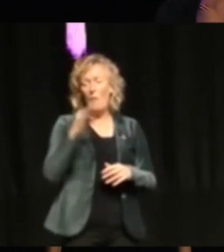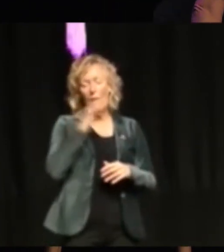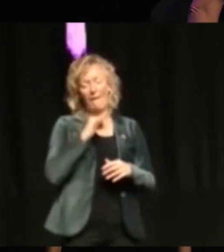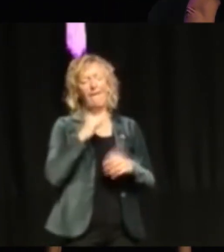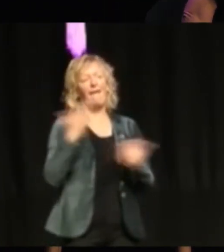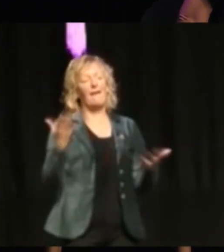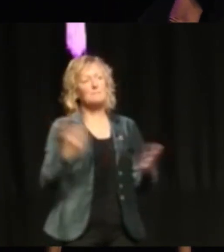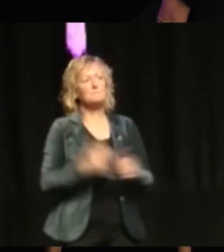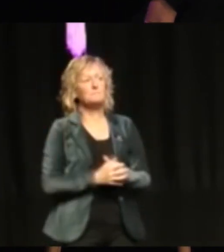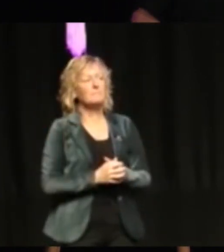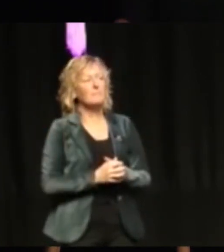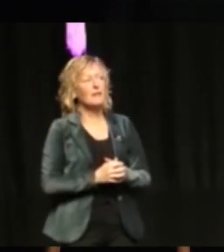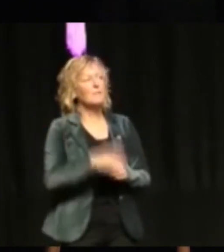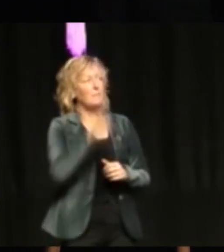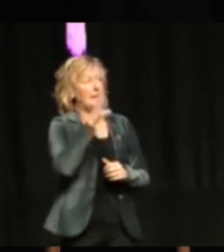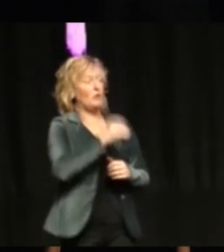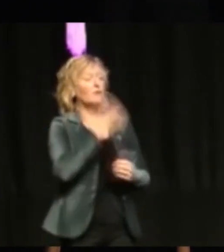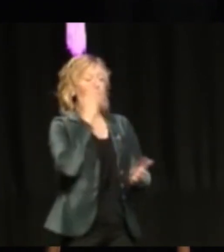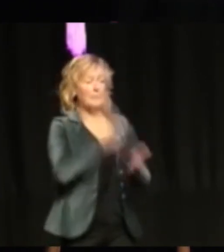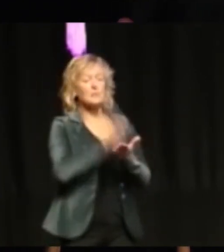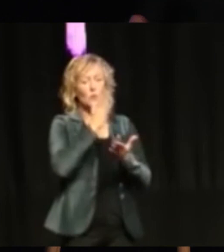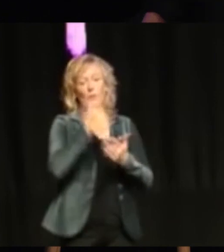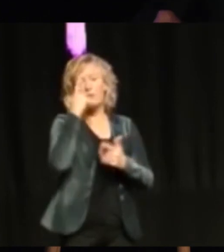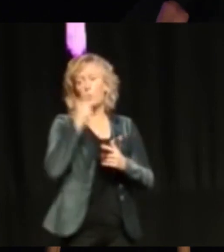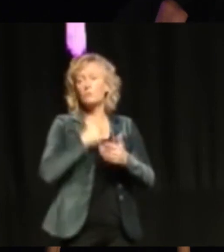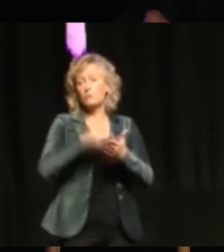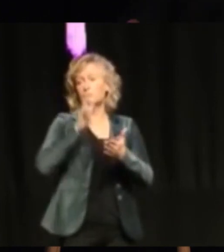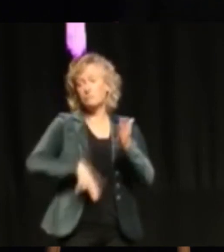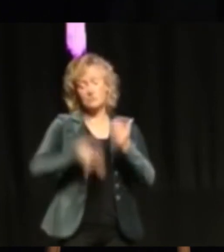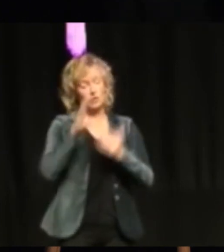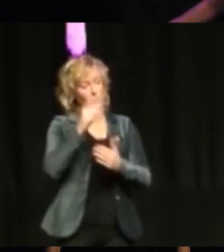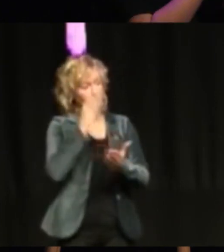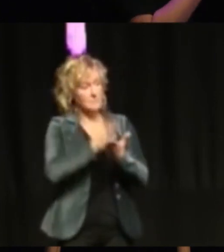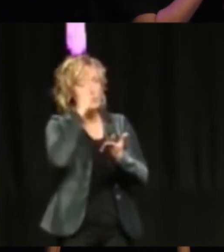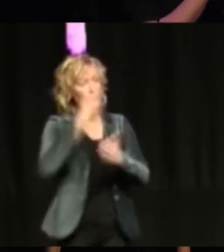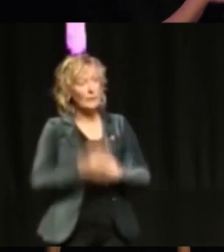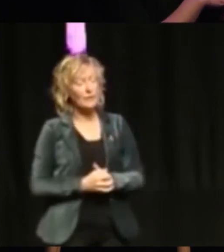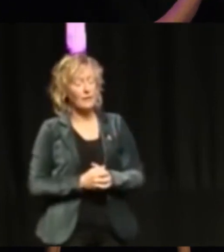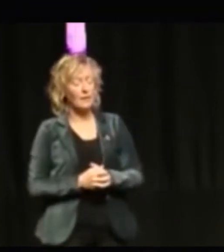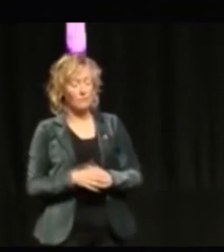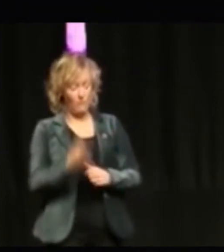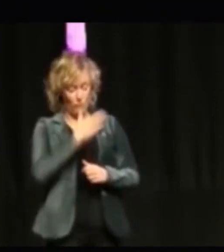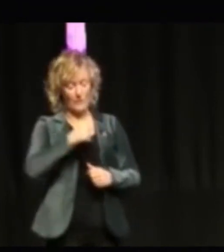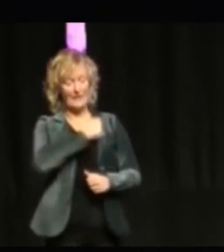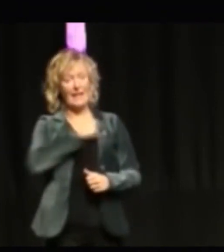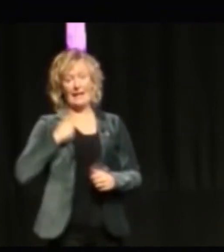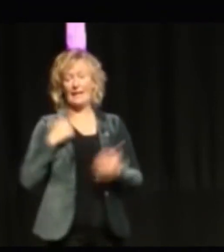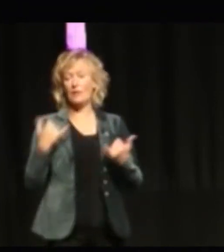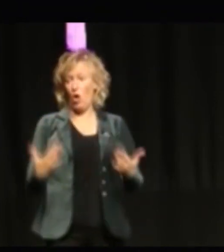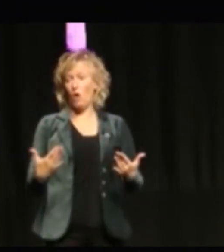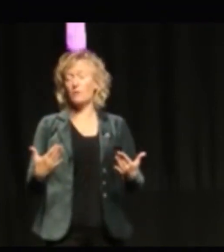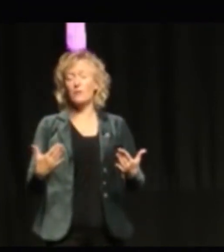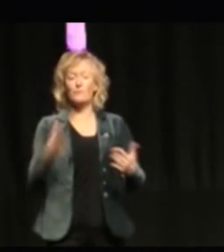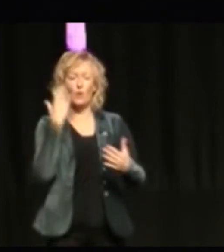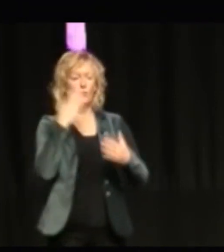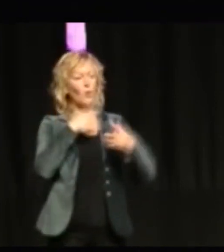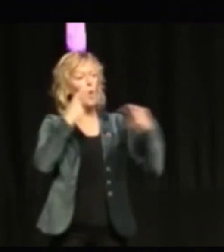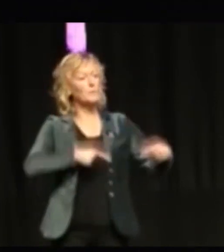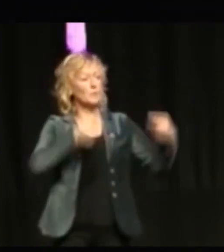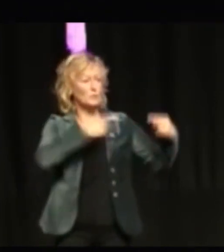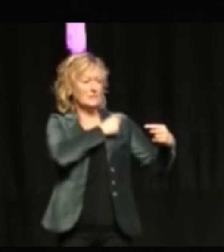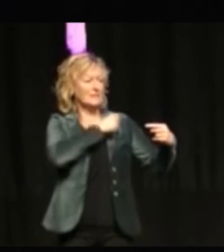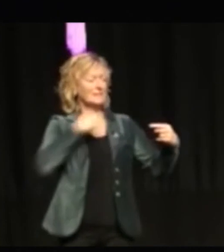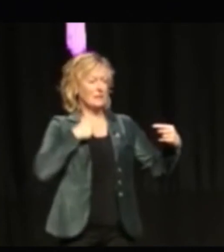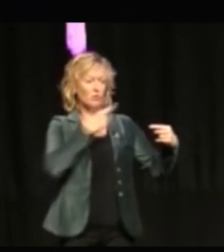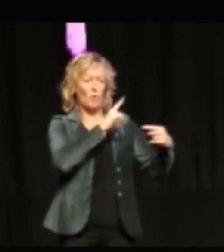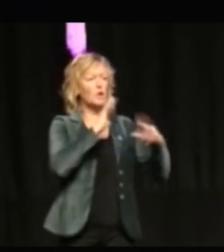easy. Yes, I certainly do think so. This government that we have today, when they were in opposition, they were